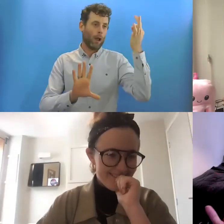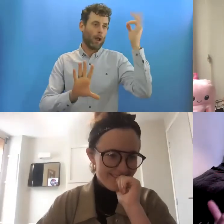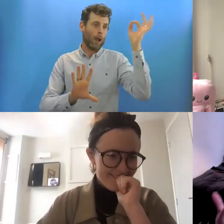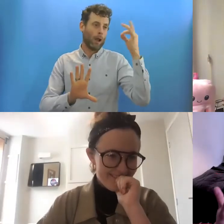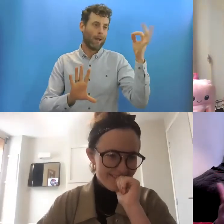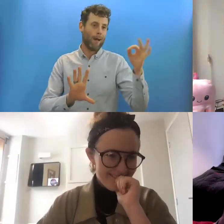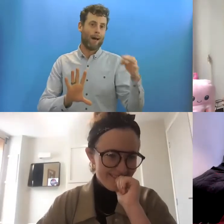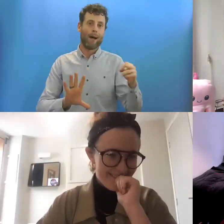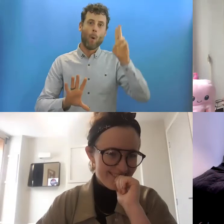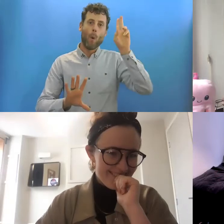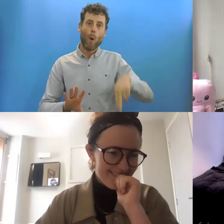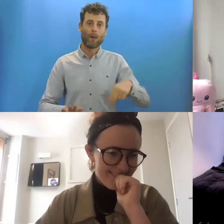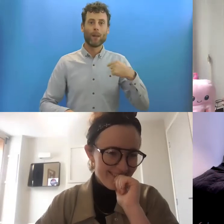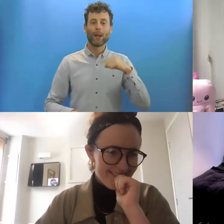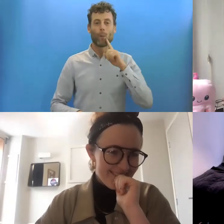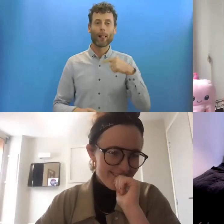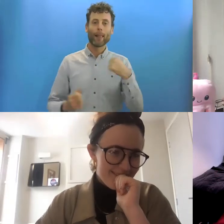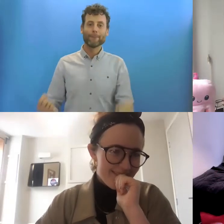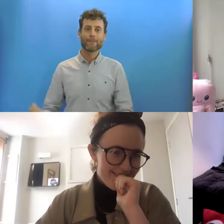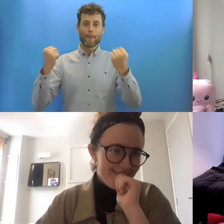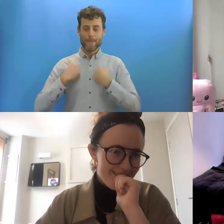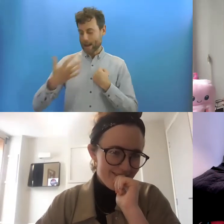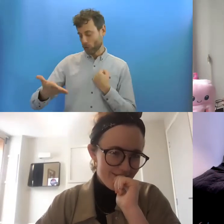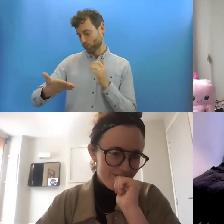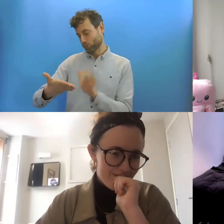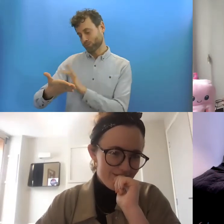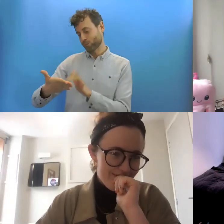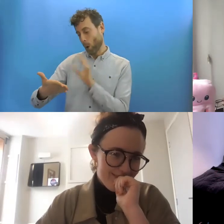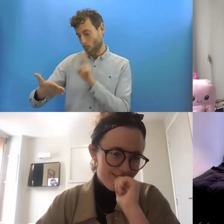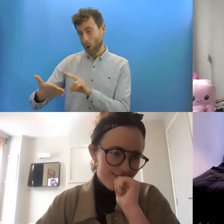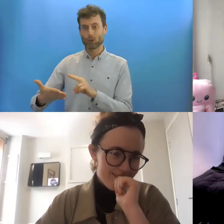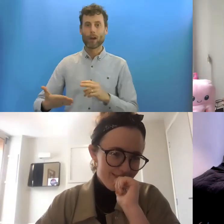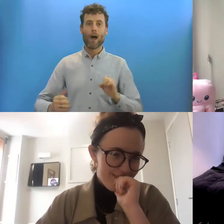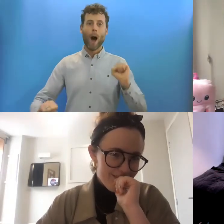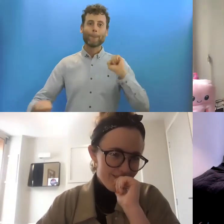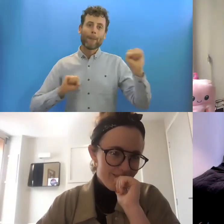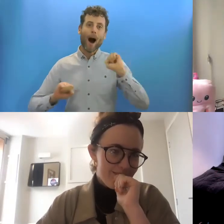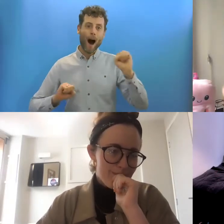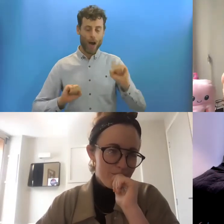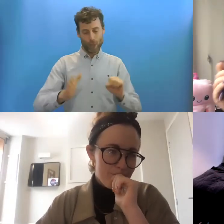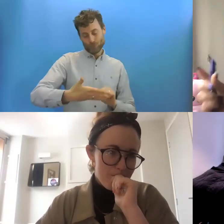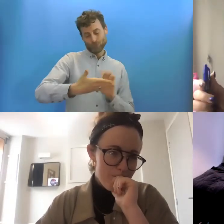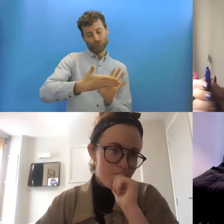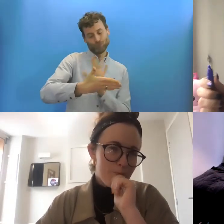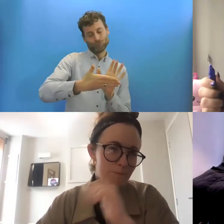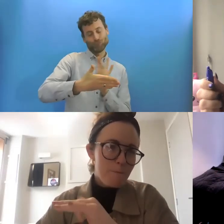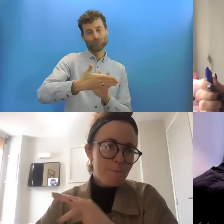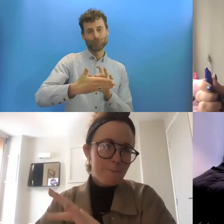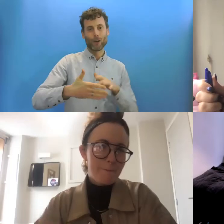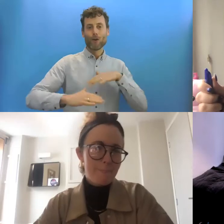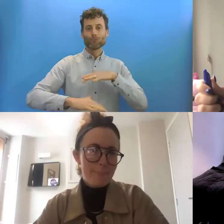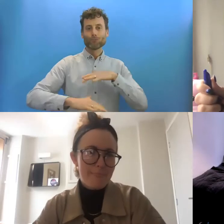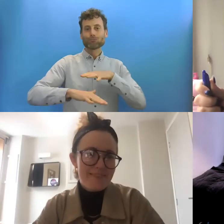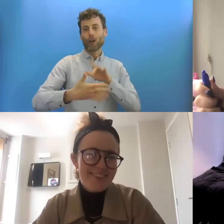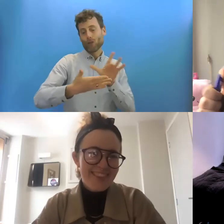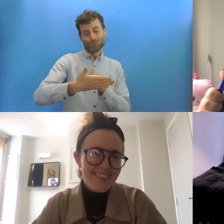the bath, in all the places that I wouldn't normally sort of get to encounter stuff in.